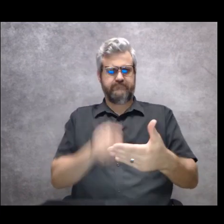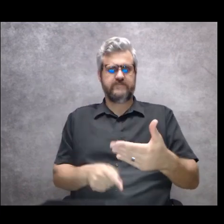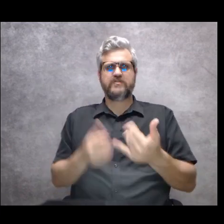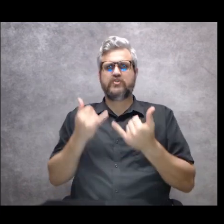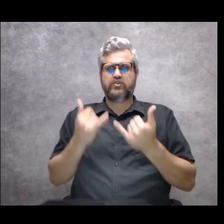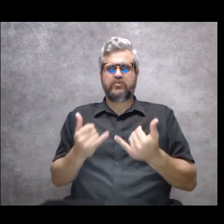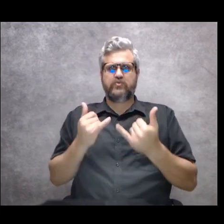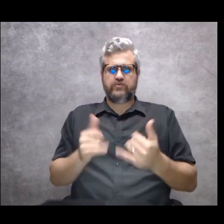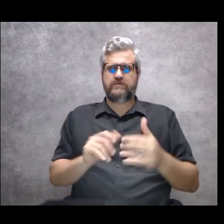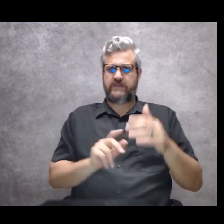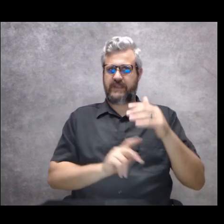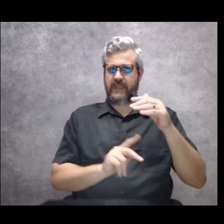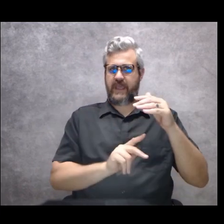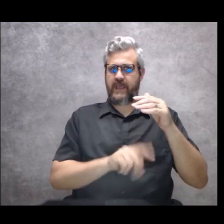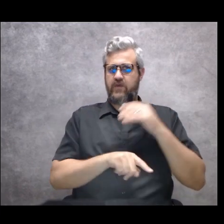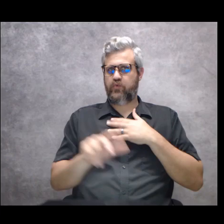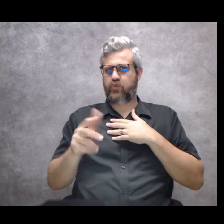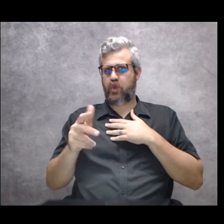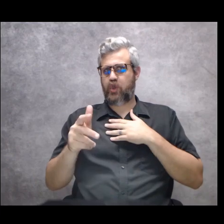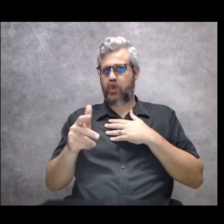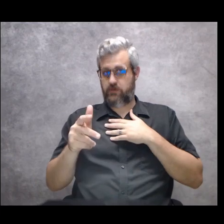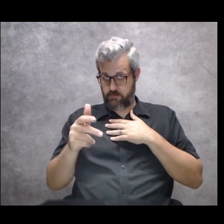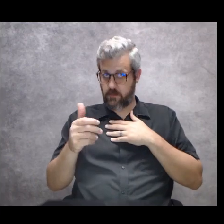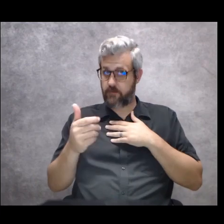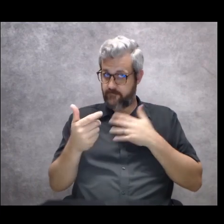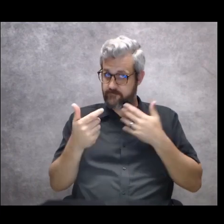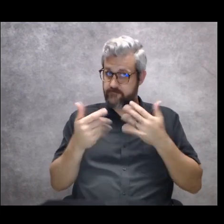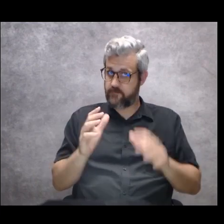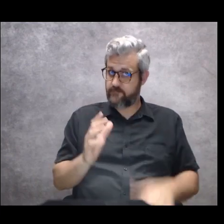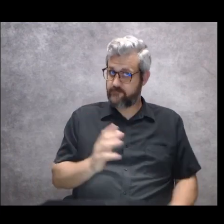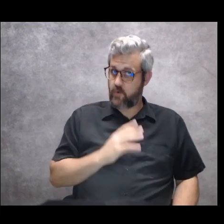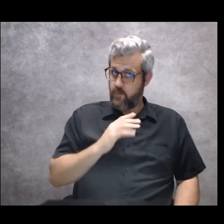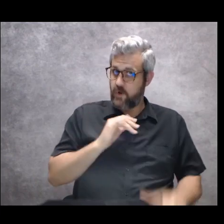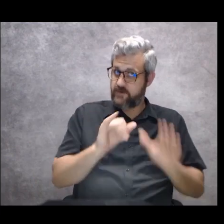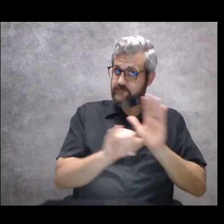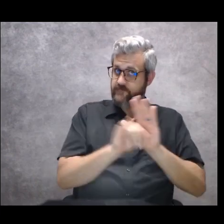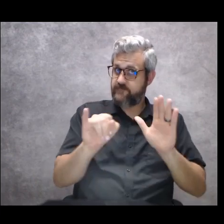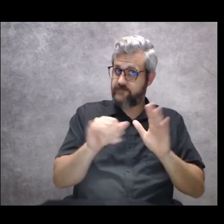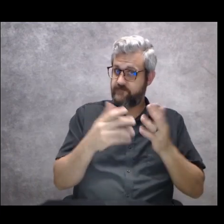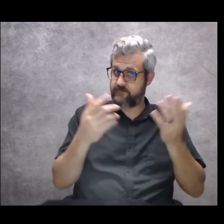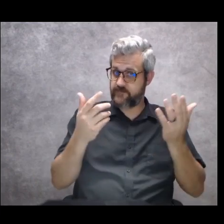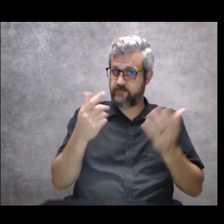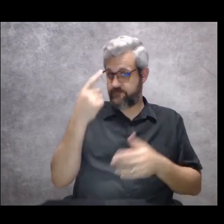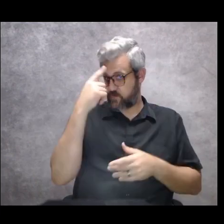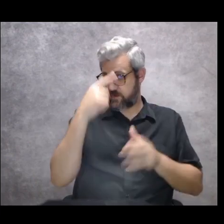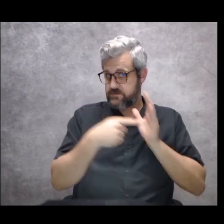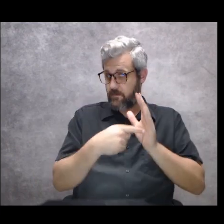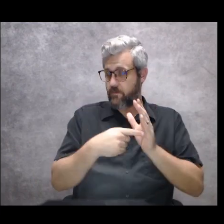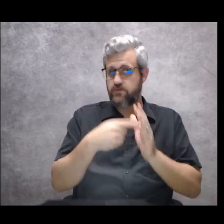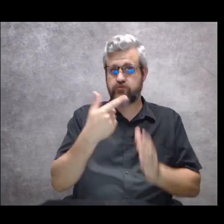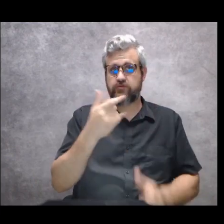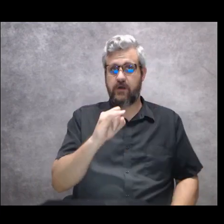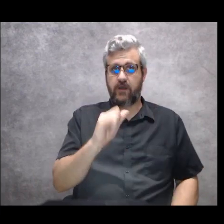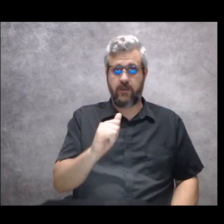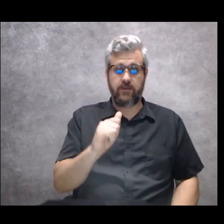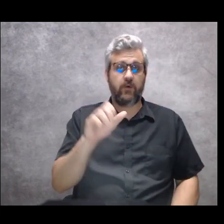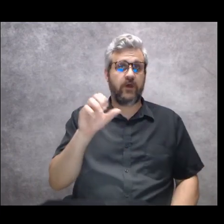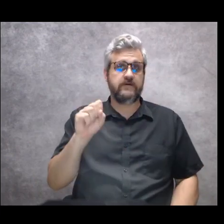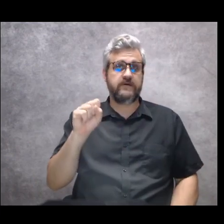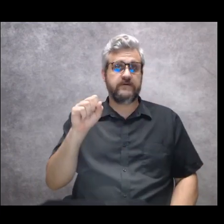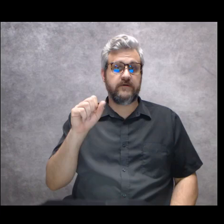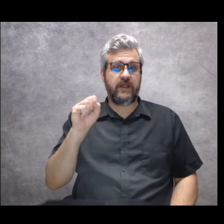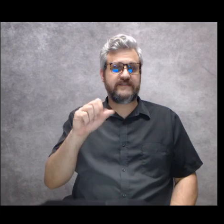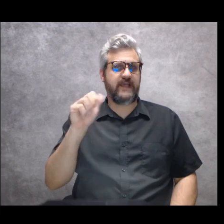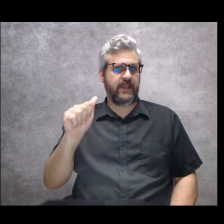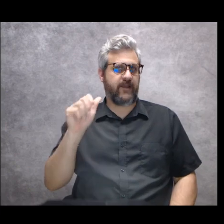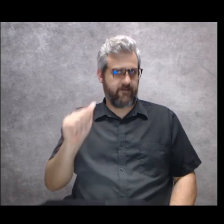3, but have a formal identification such as GIA or SAA. In order to correct these